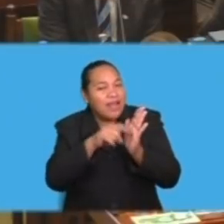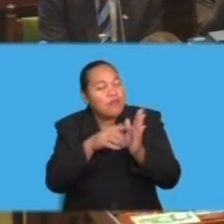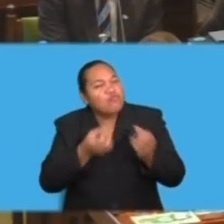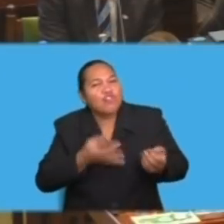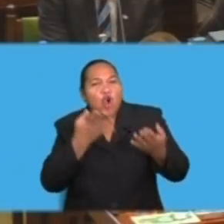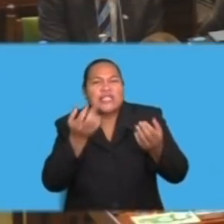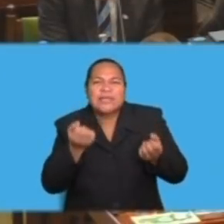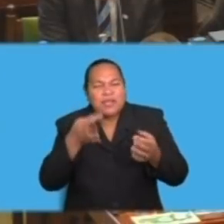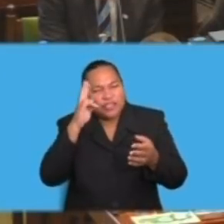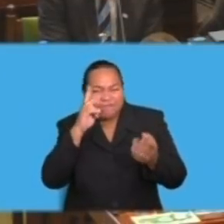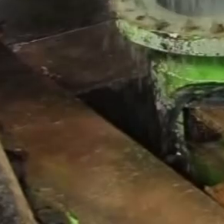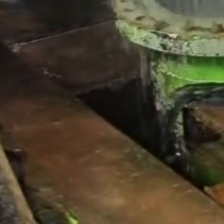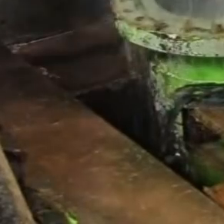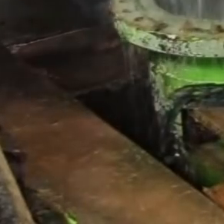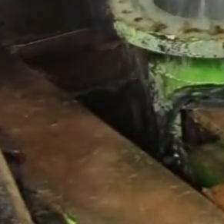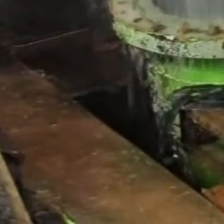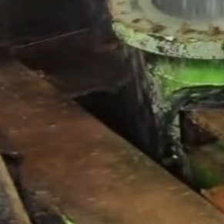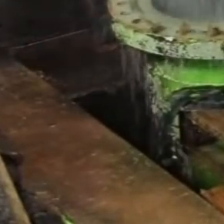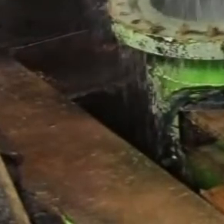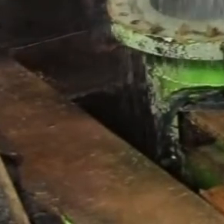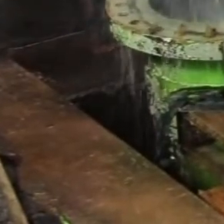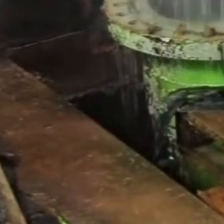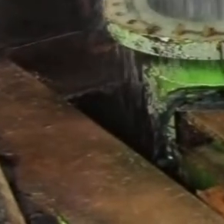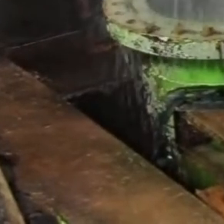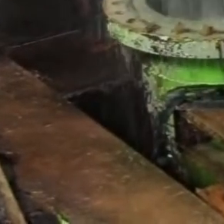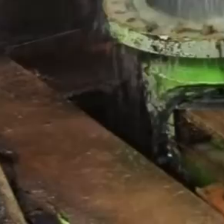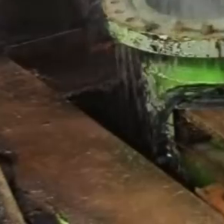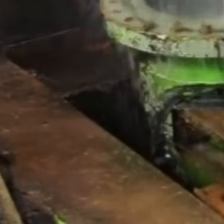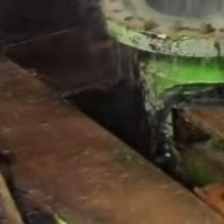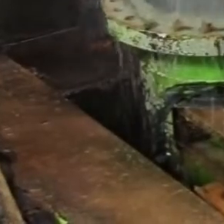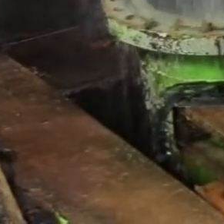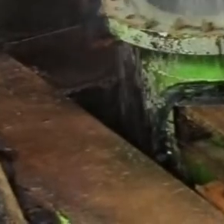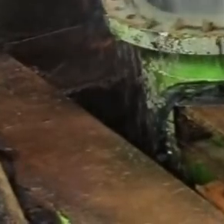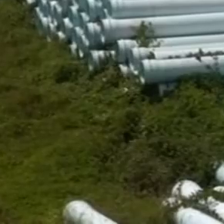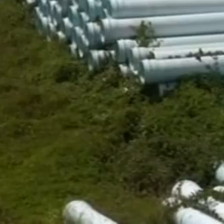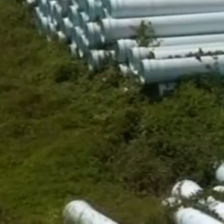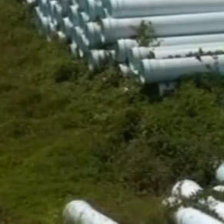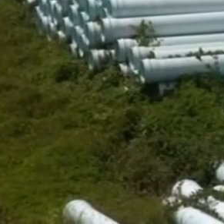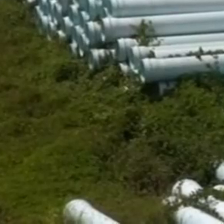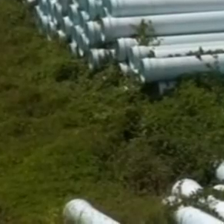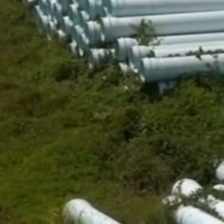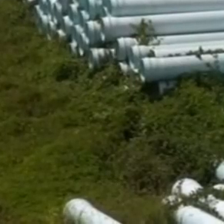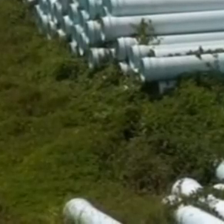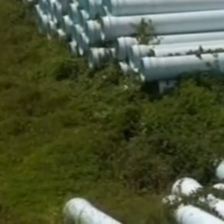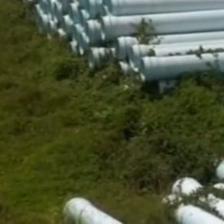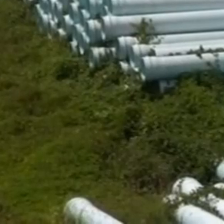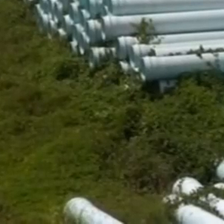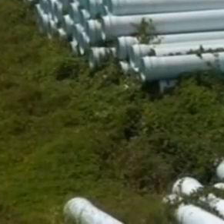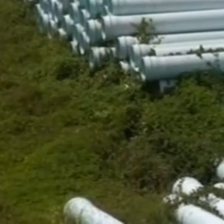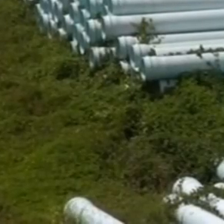in to the Green Climate Fund. Syed Kayum says the funding received for water management will involve $300 to $400